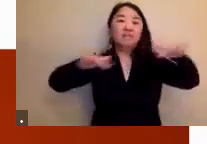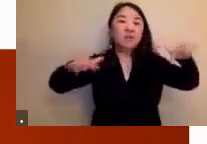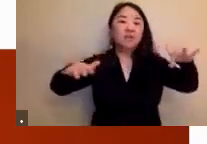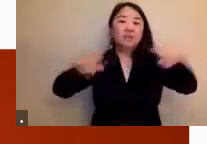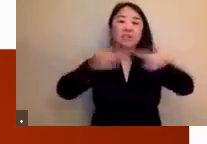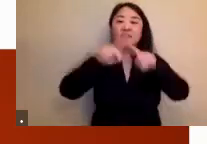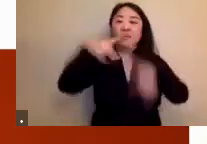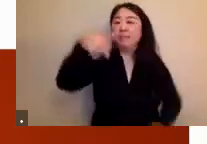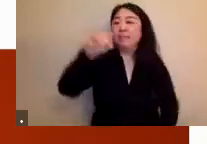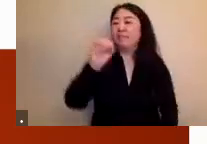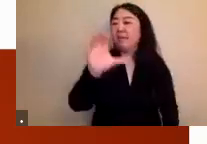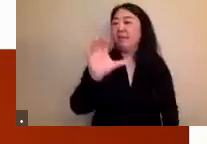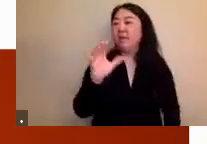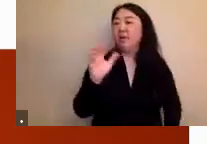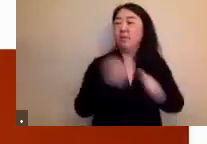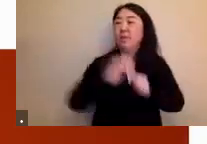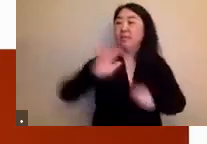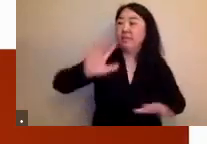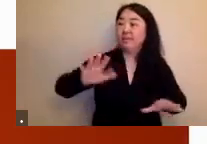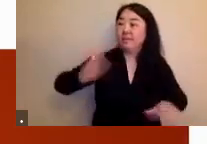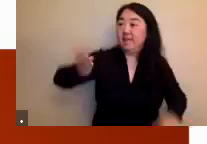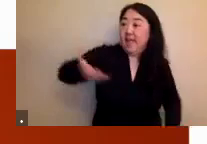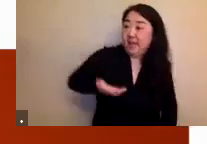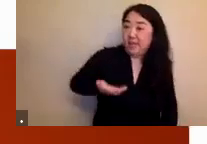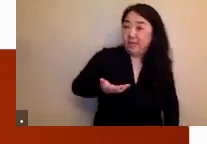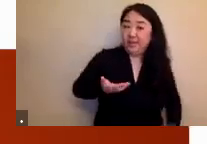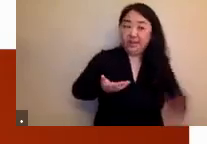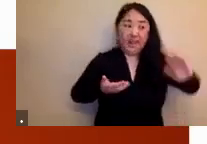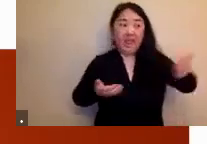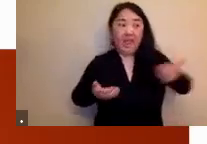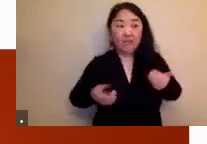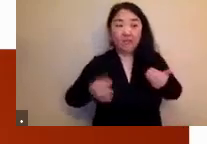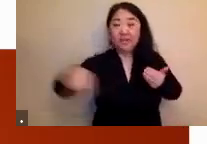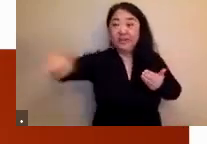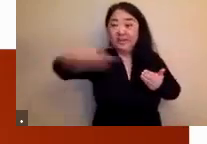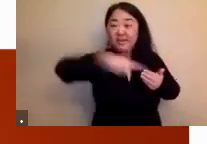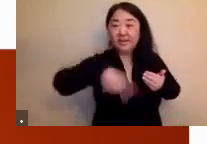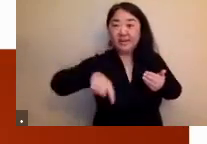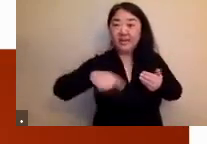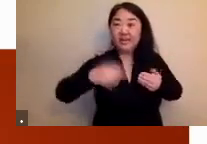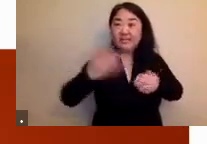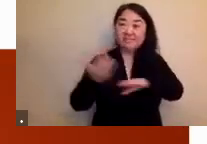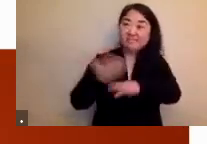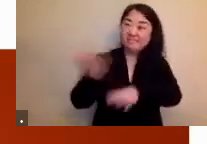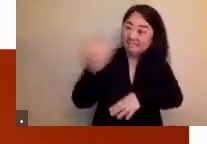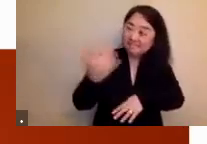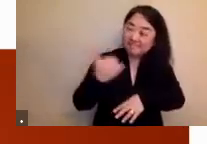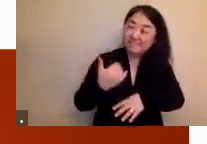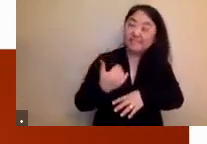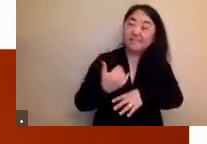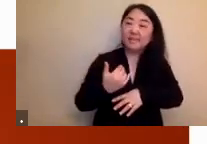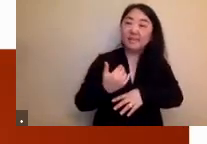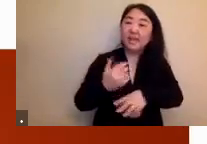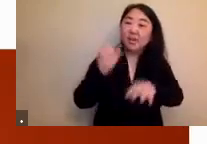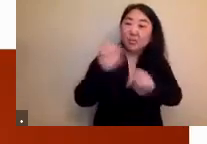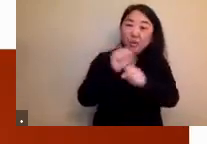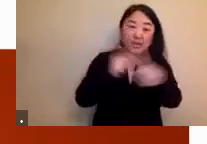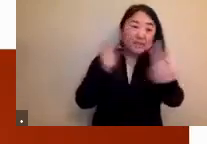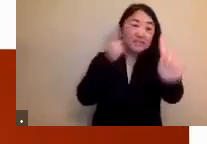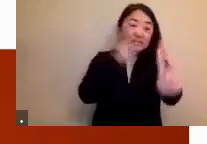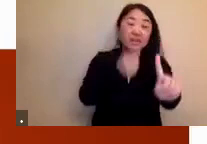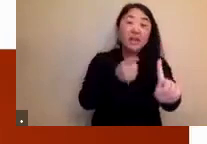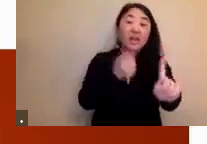color in hiring in the transportation industry. We have been working on it by